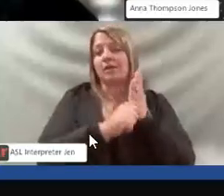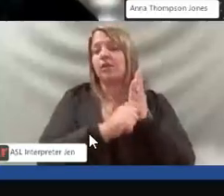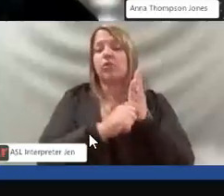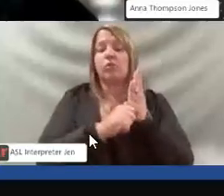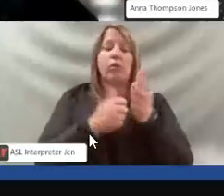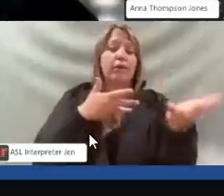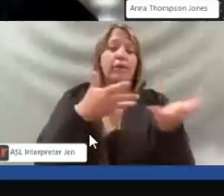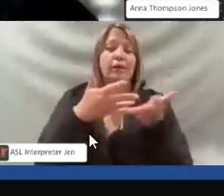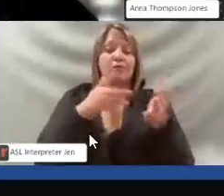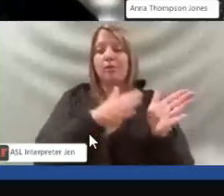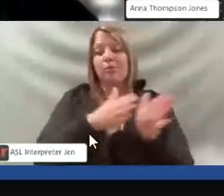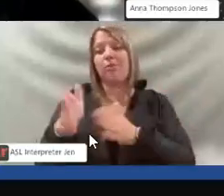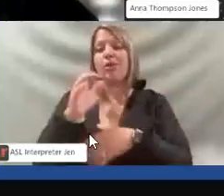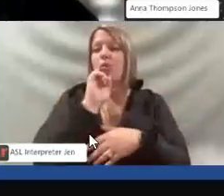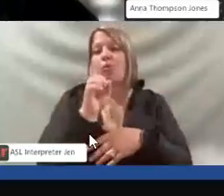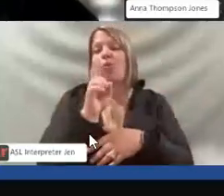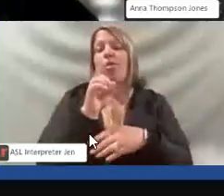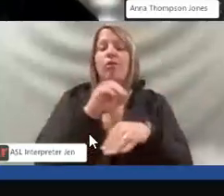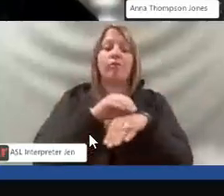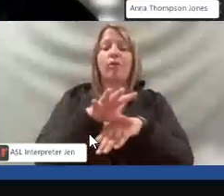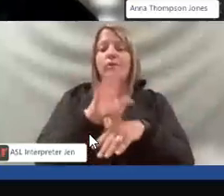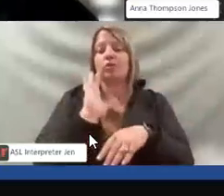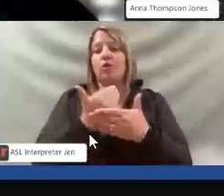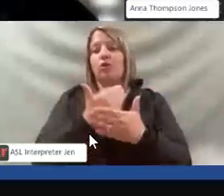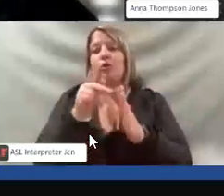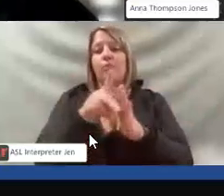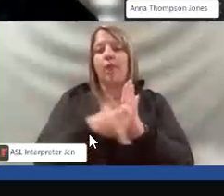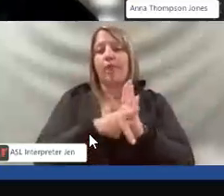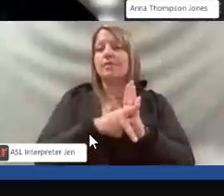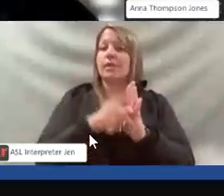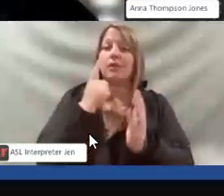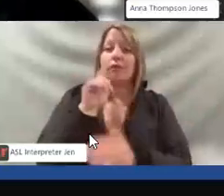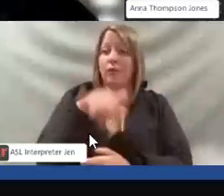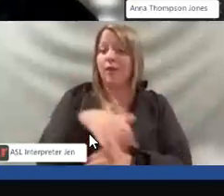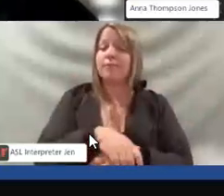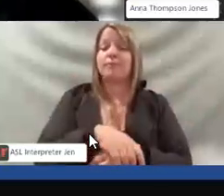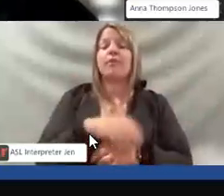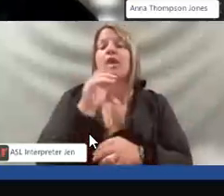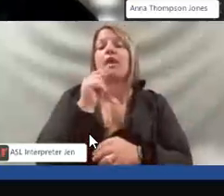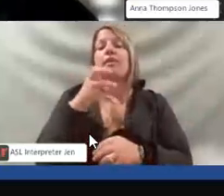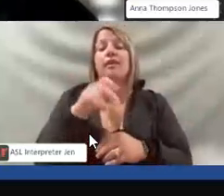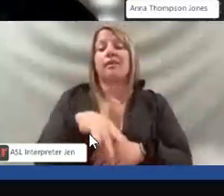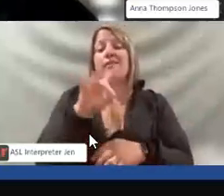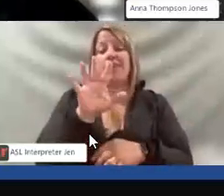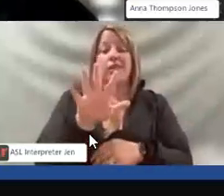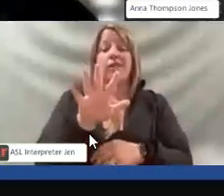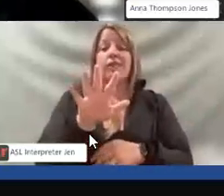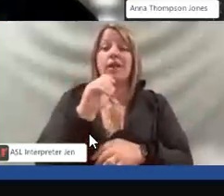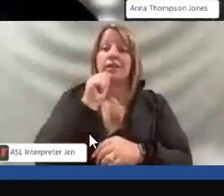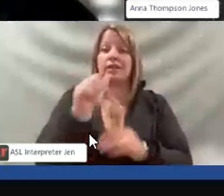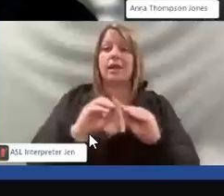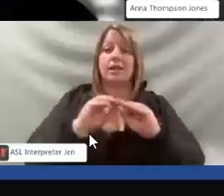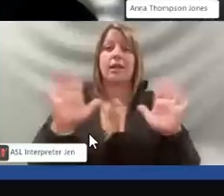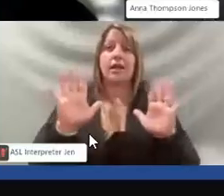plan will reflect those new the new procedures on that. And then finding 5 is a lack of a clear way